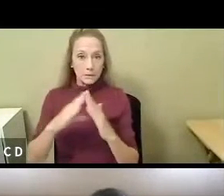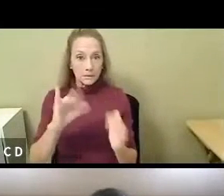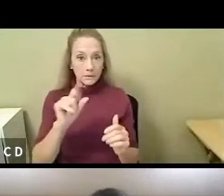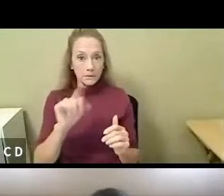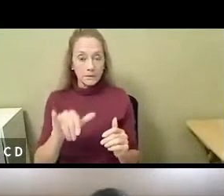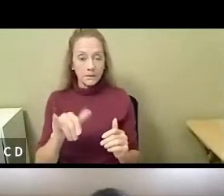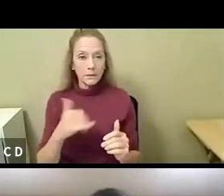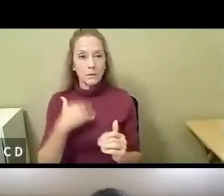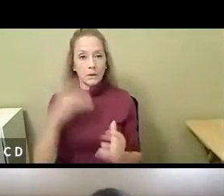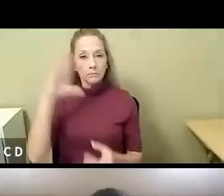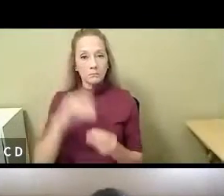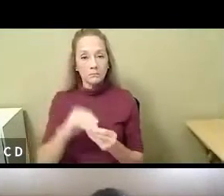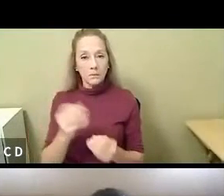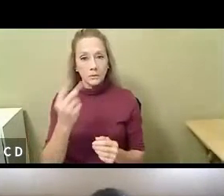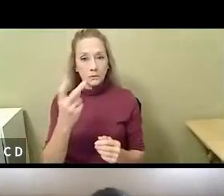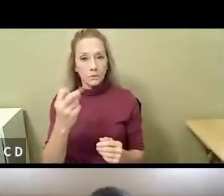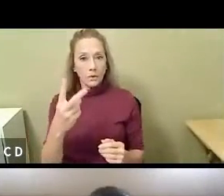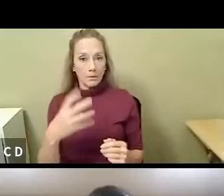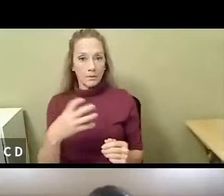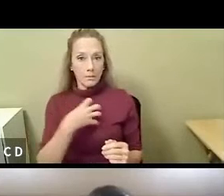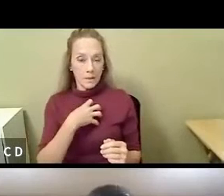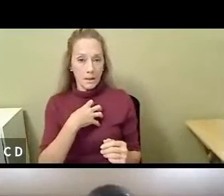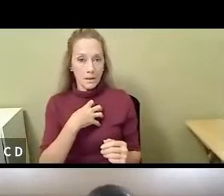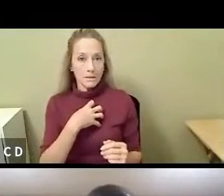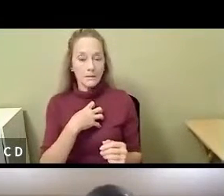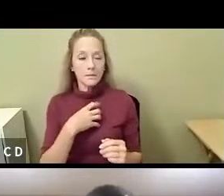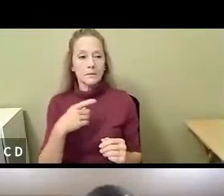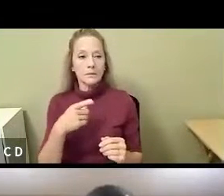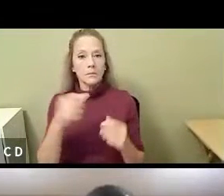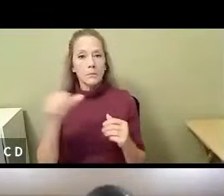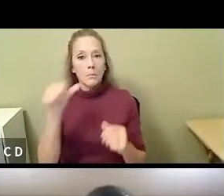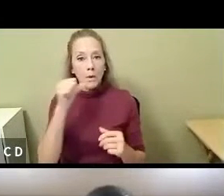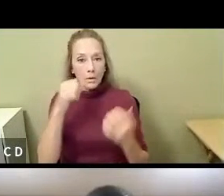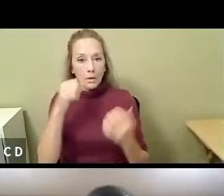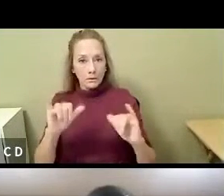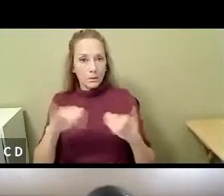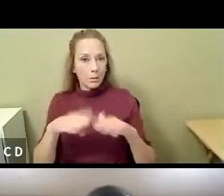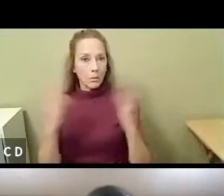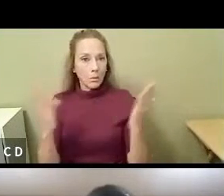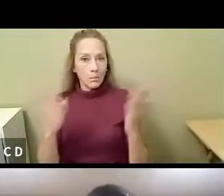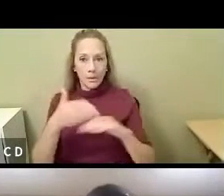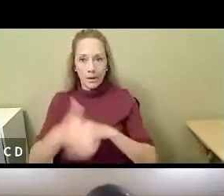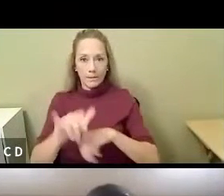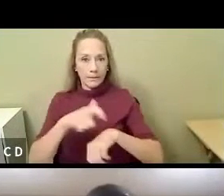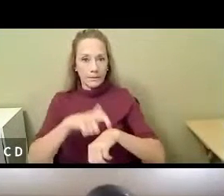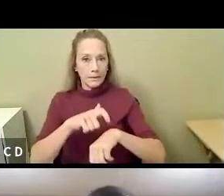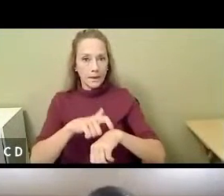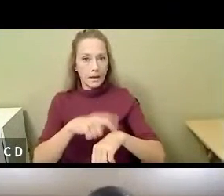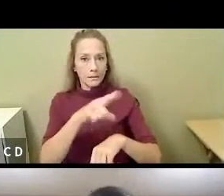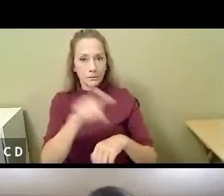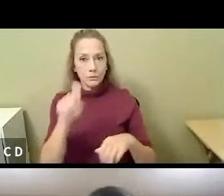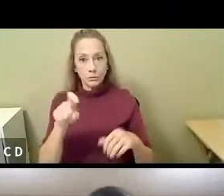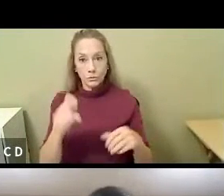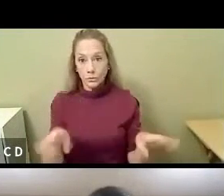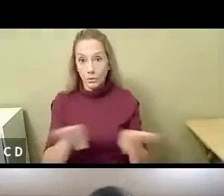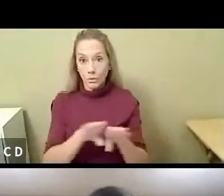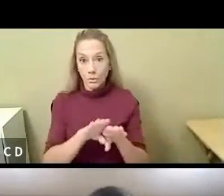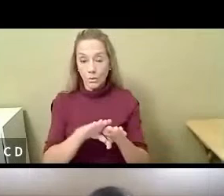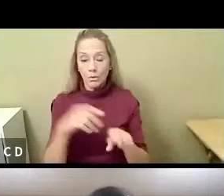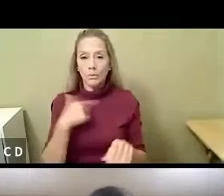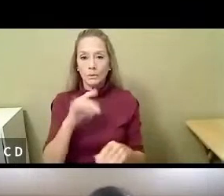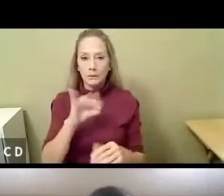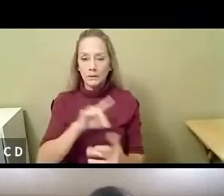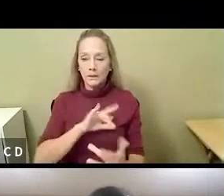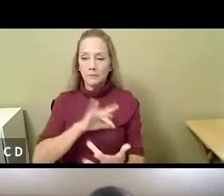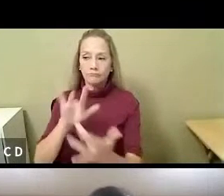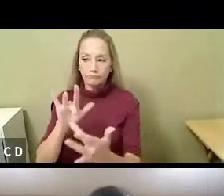12 complaints about bars being open after the curfew. We've reached out to those folks and